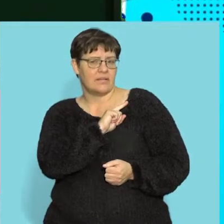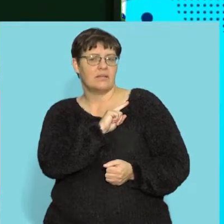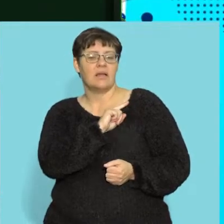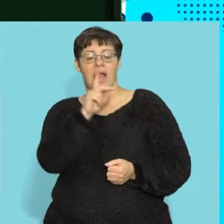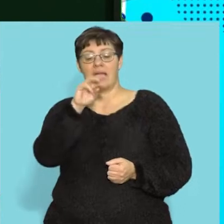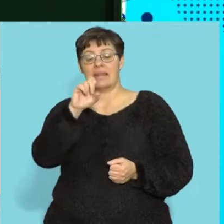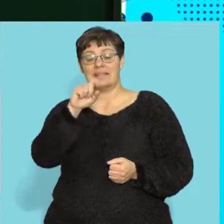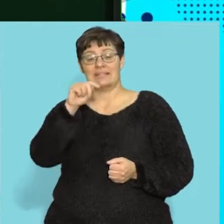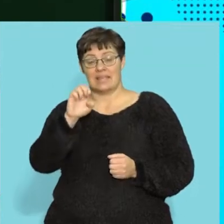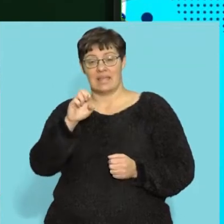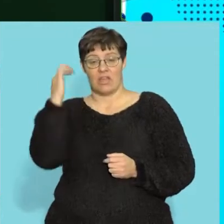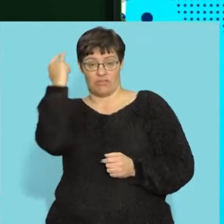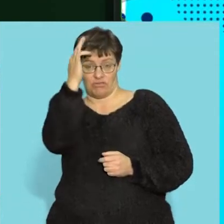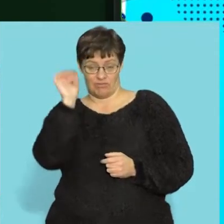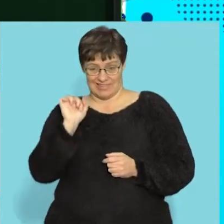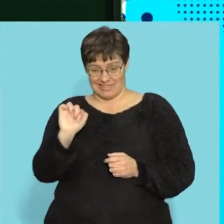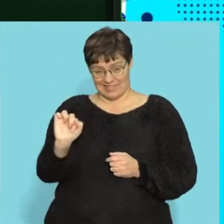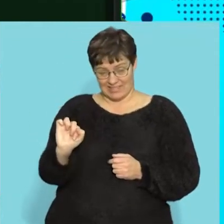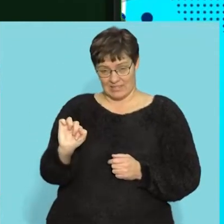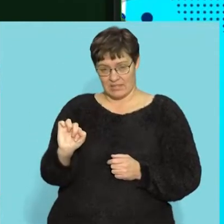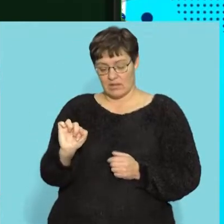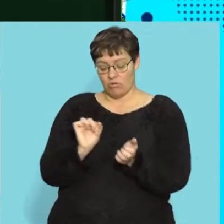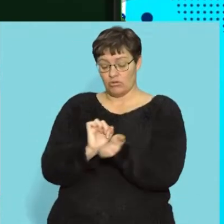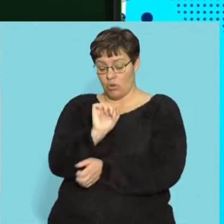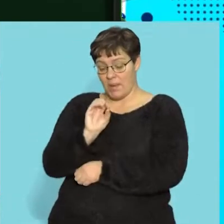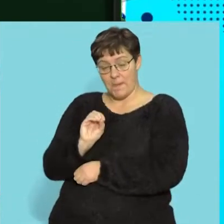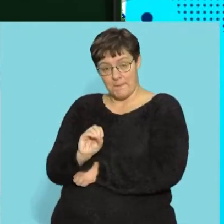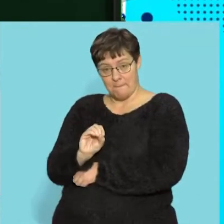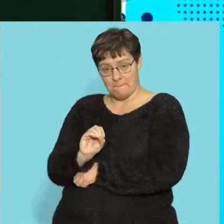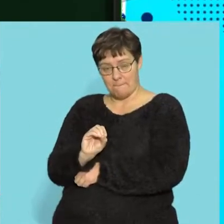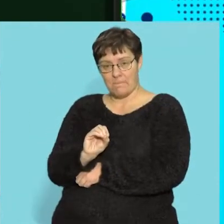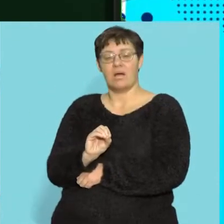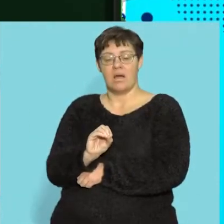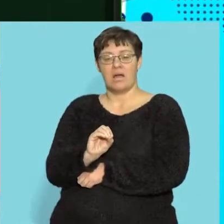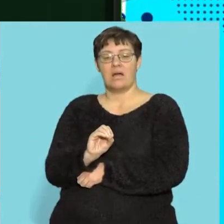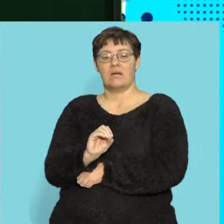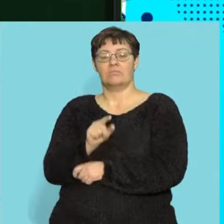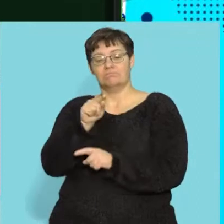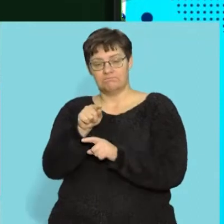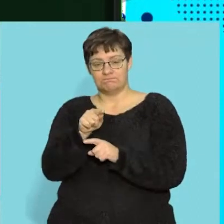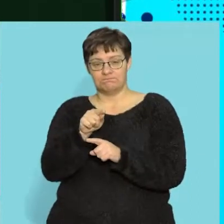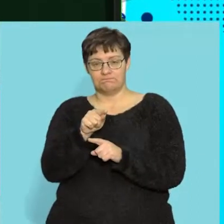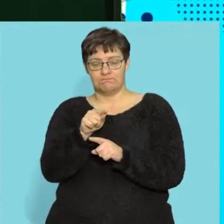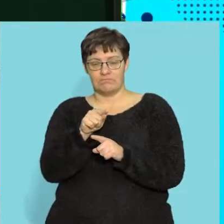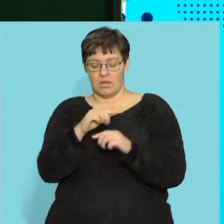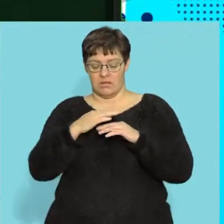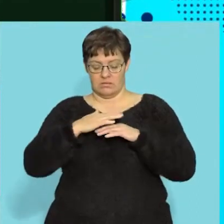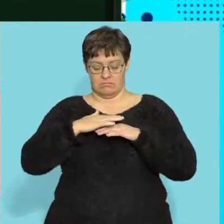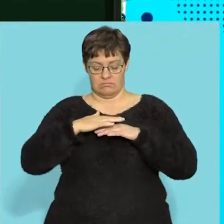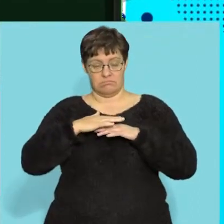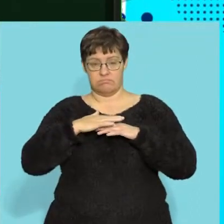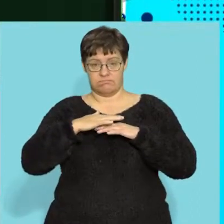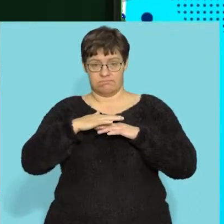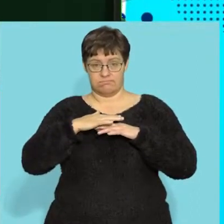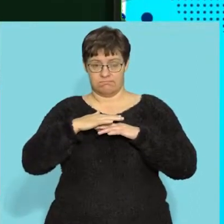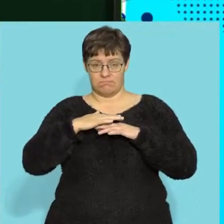that within a solid material, some of the properties is that these particles that make up solids, they actually vibrate within